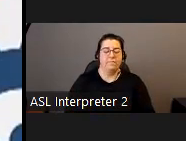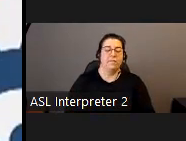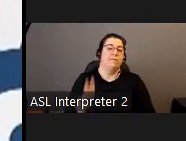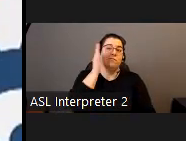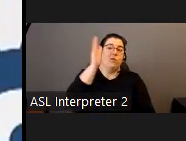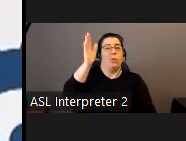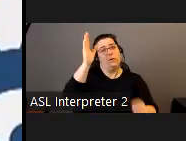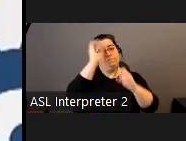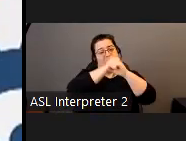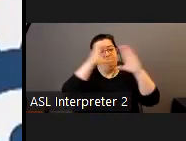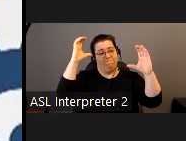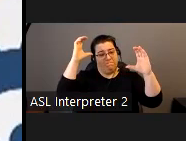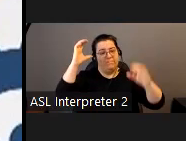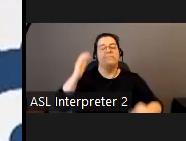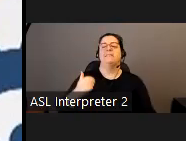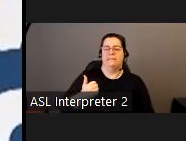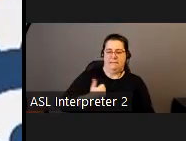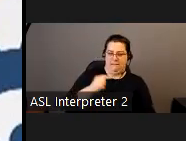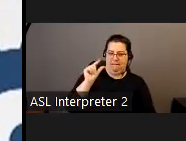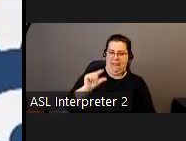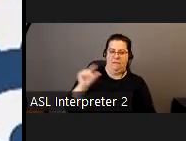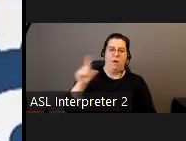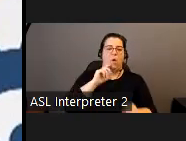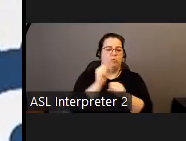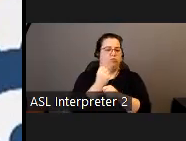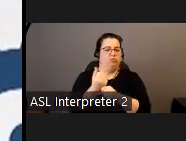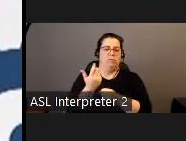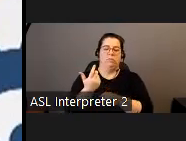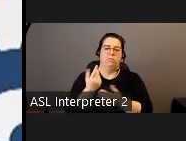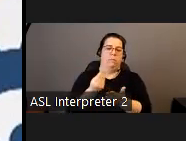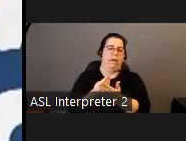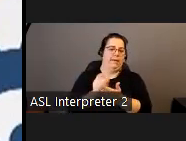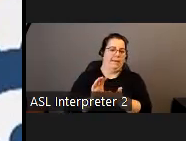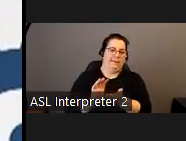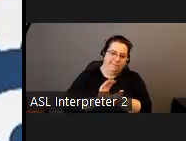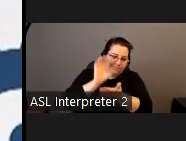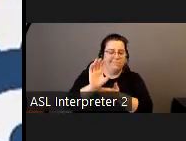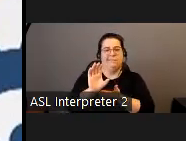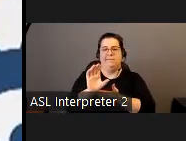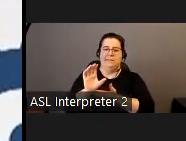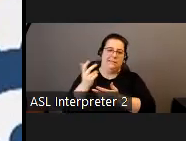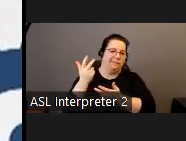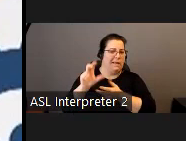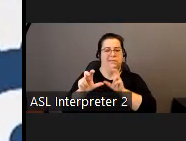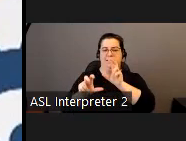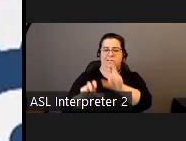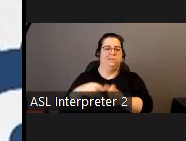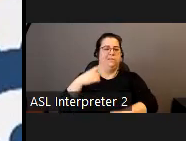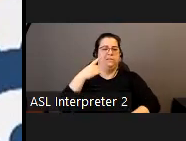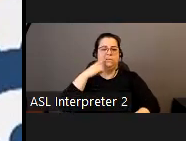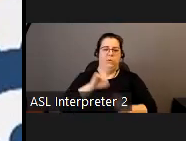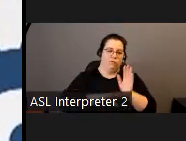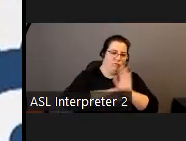that acknowledges these kinds of intersections as health issues that are persistent in relationships,